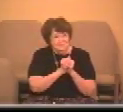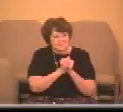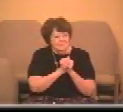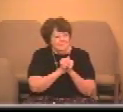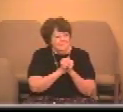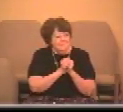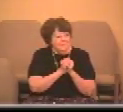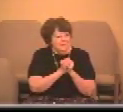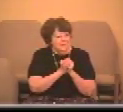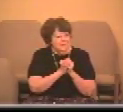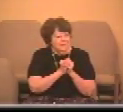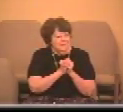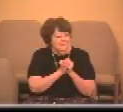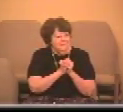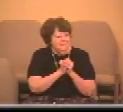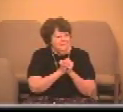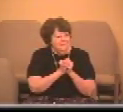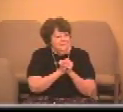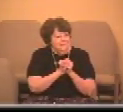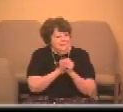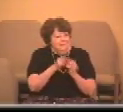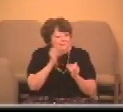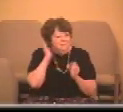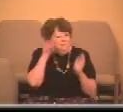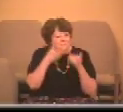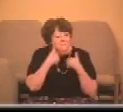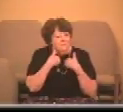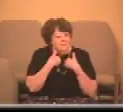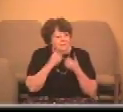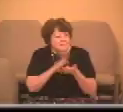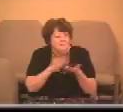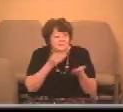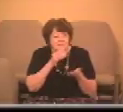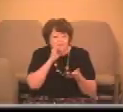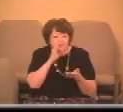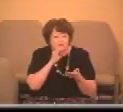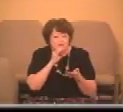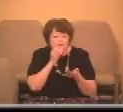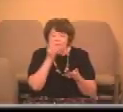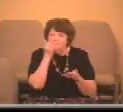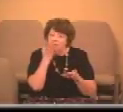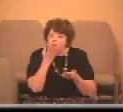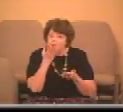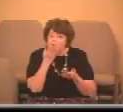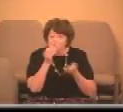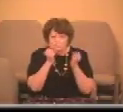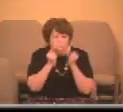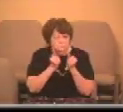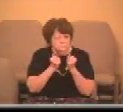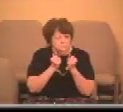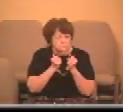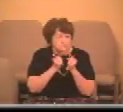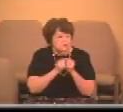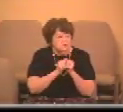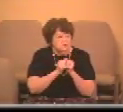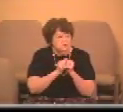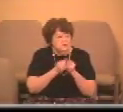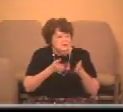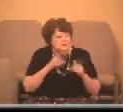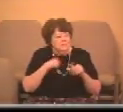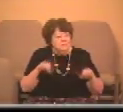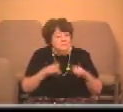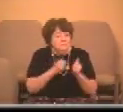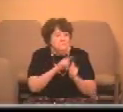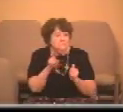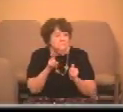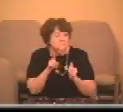But somewhere along the line, you're probably going to have a beverage that's hot or cold or somewhere in between. Can I challenge you to do something this week?